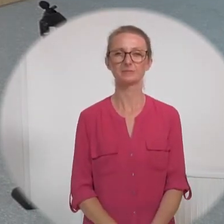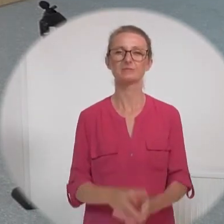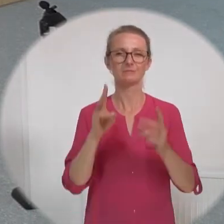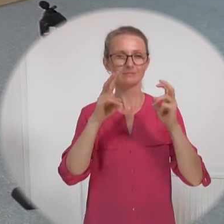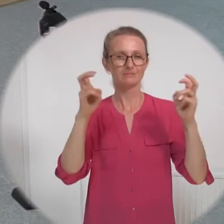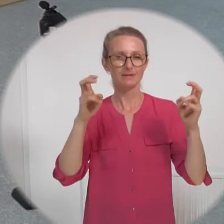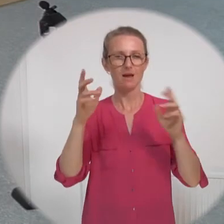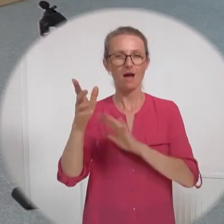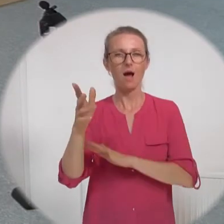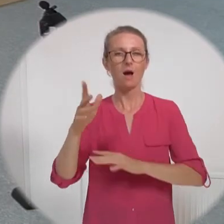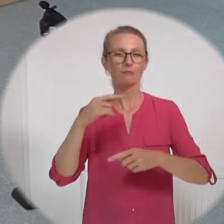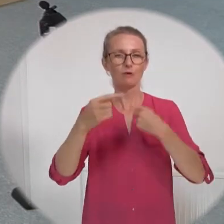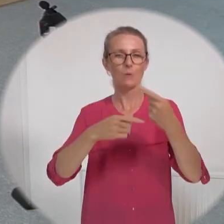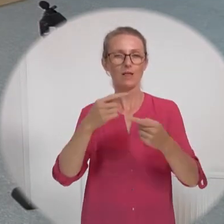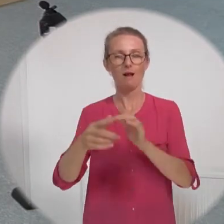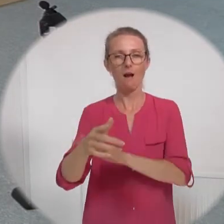arms.